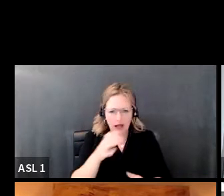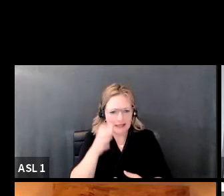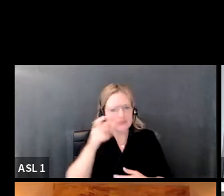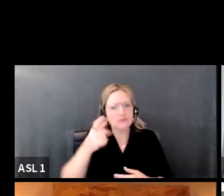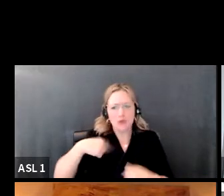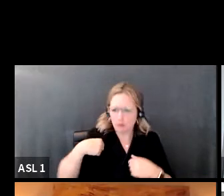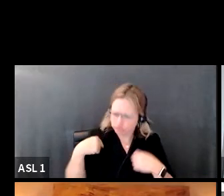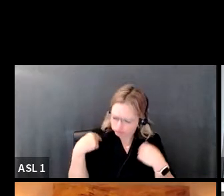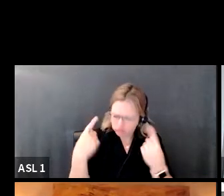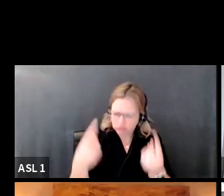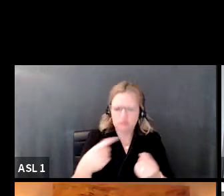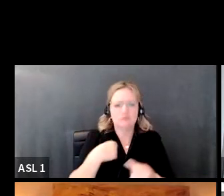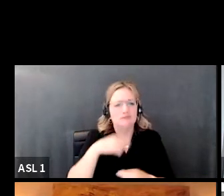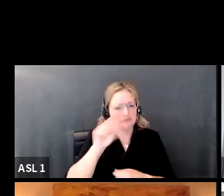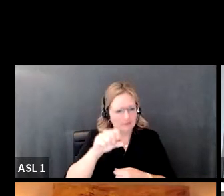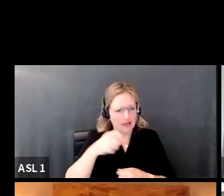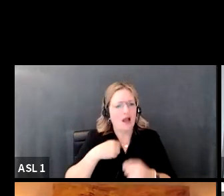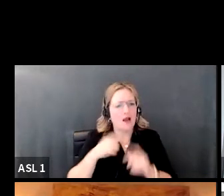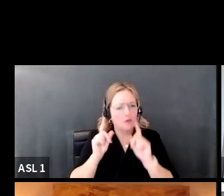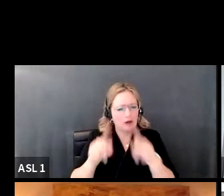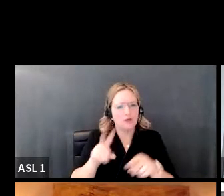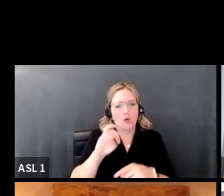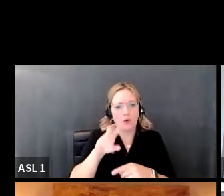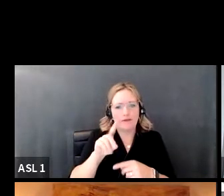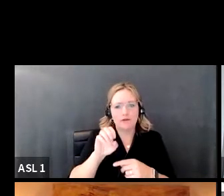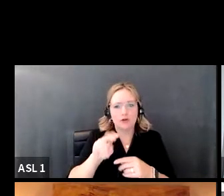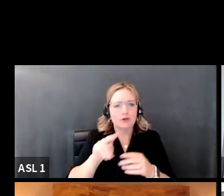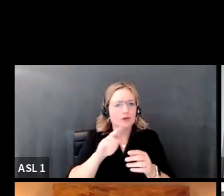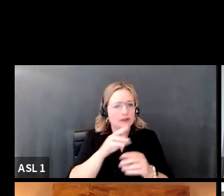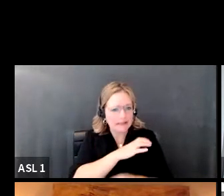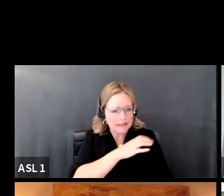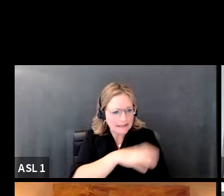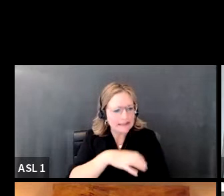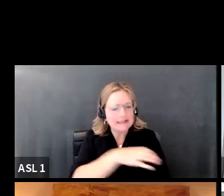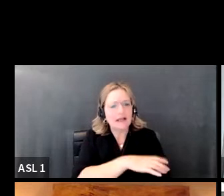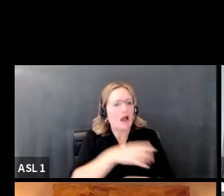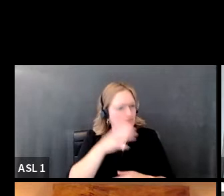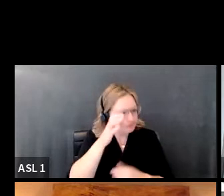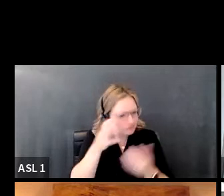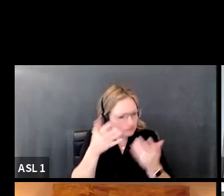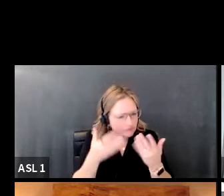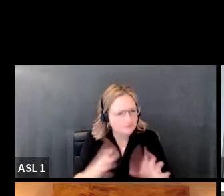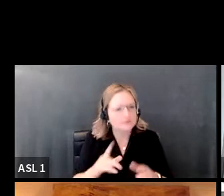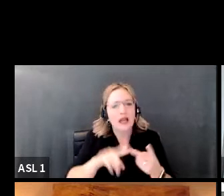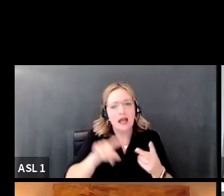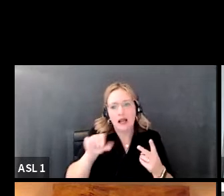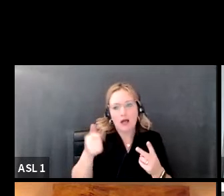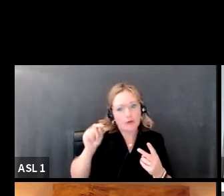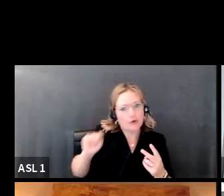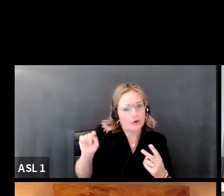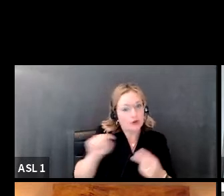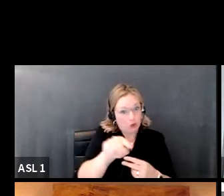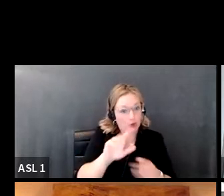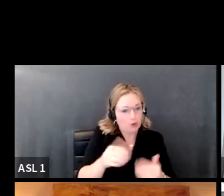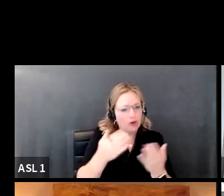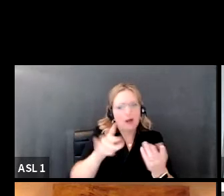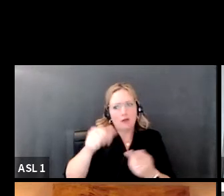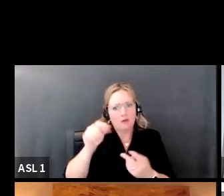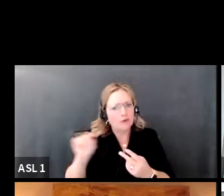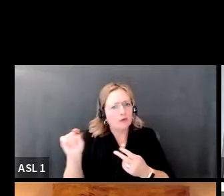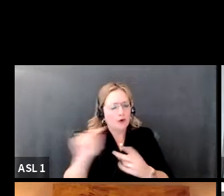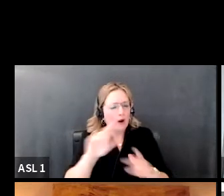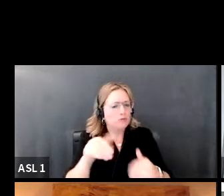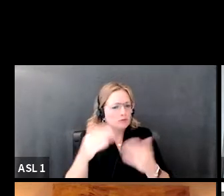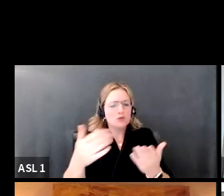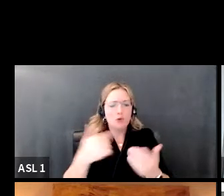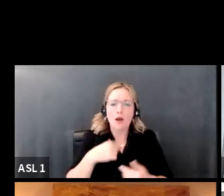presentations by whiteboard clinic uh to hear uh and that is something that you and others had raised and uh and and i did